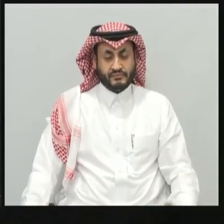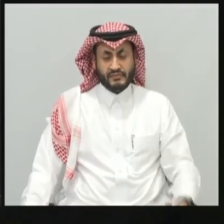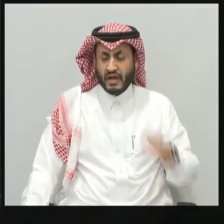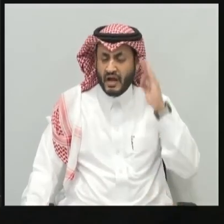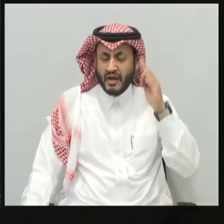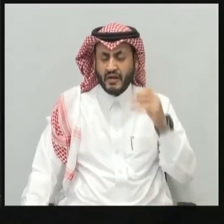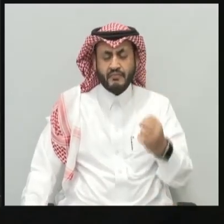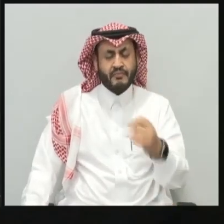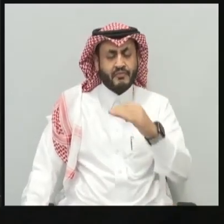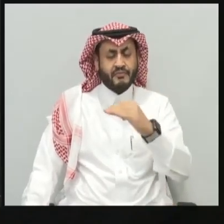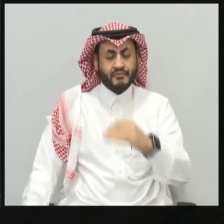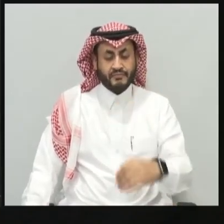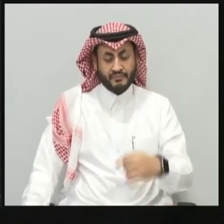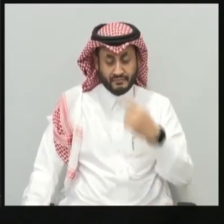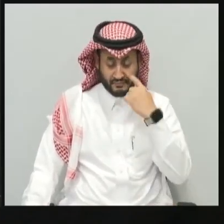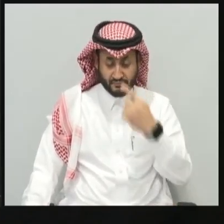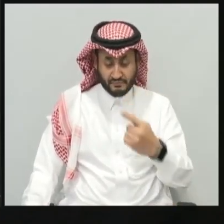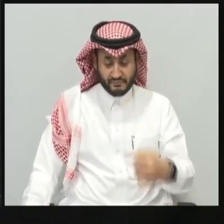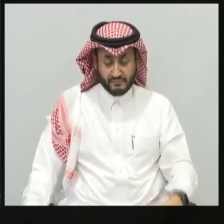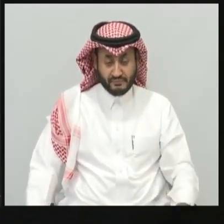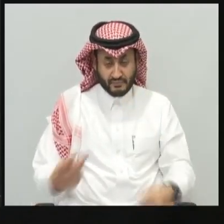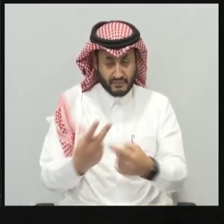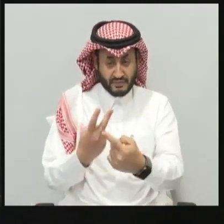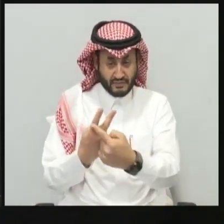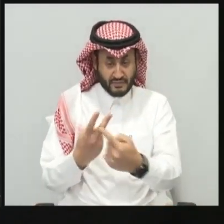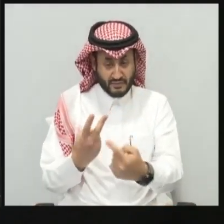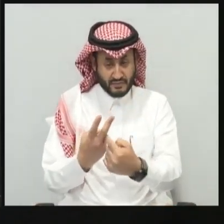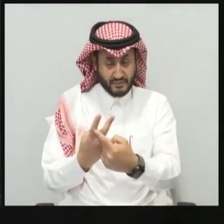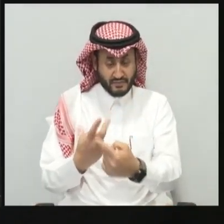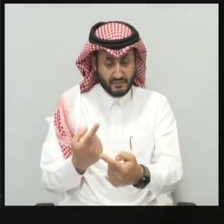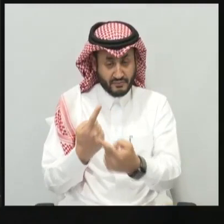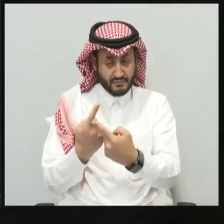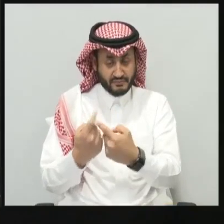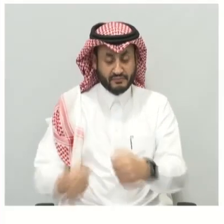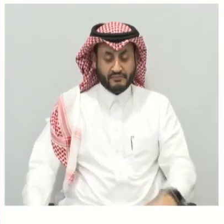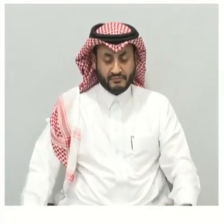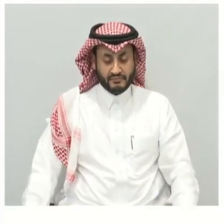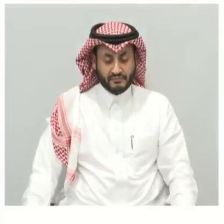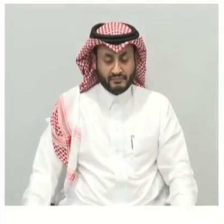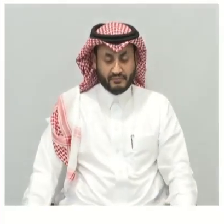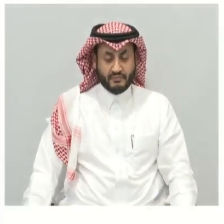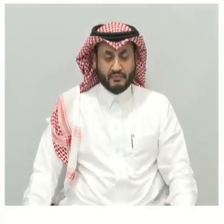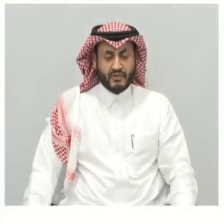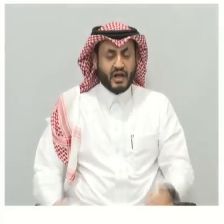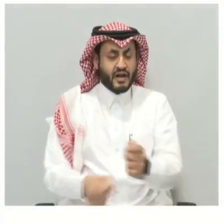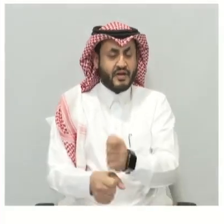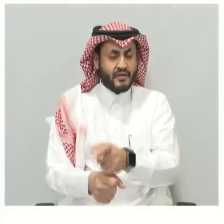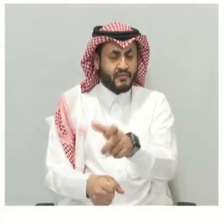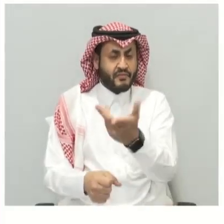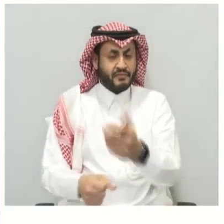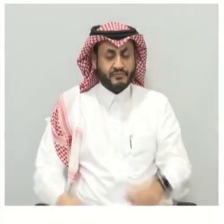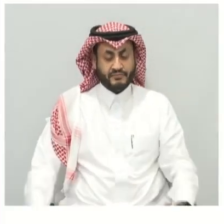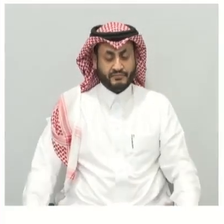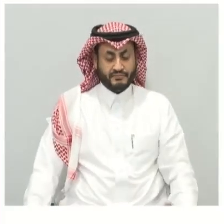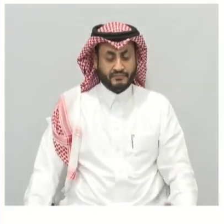hear answers like this. Here I chose two different examples. The first one, when you ask someone, what do you do? He would